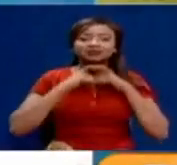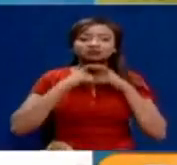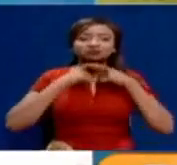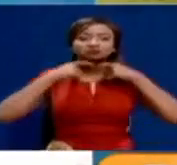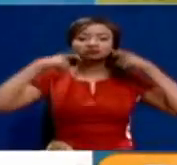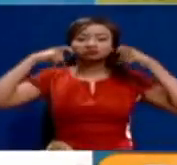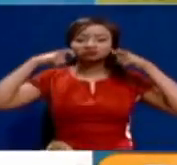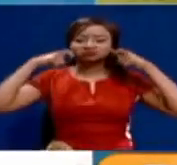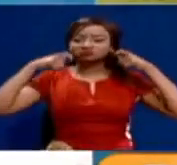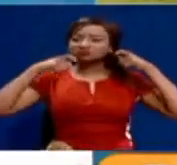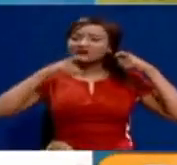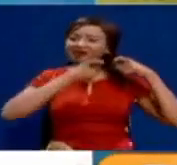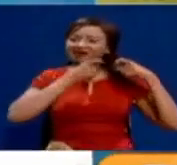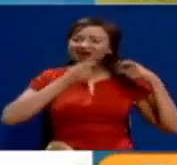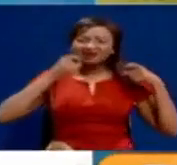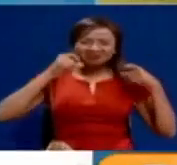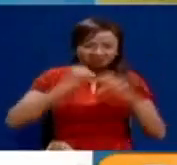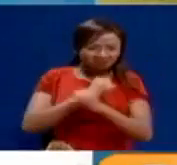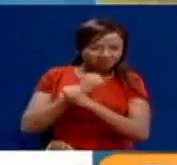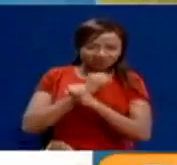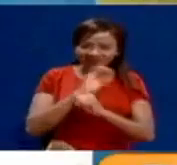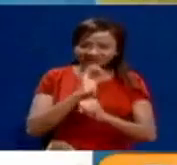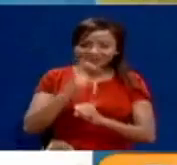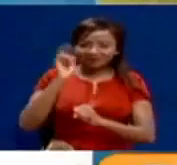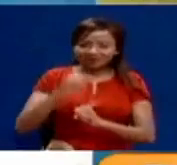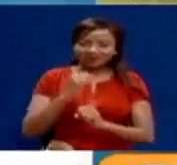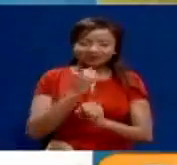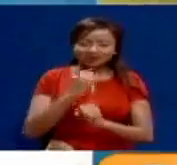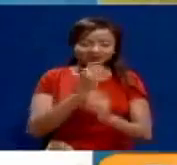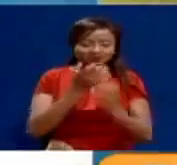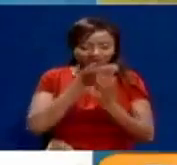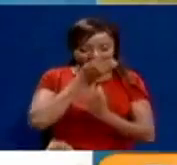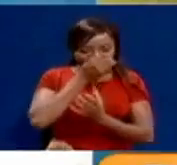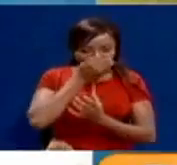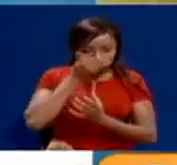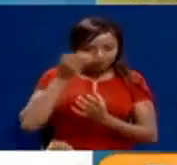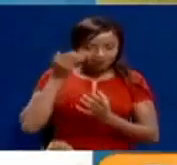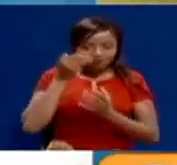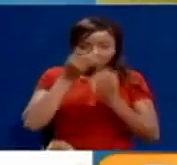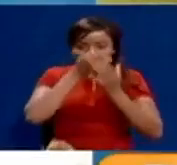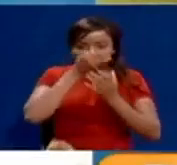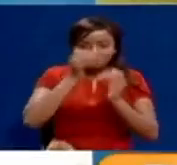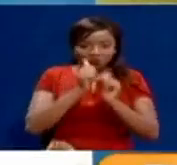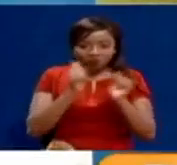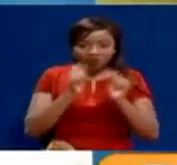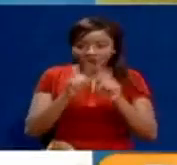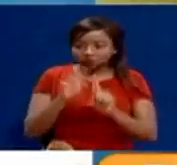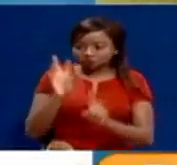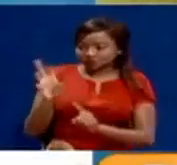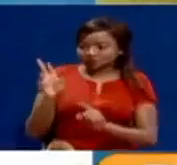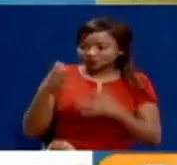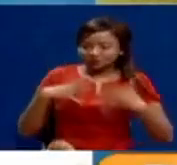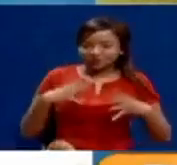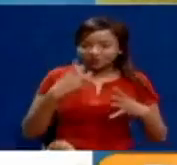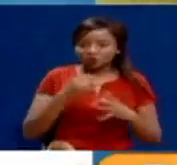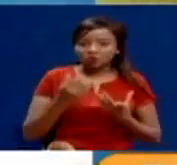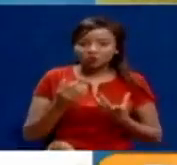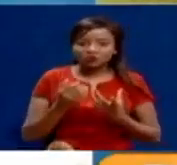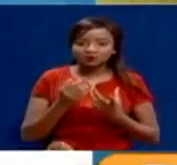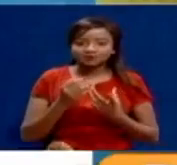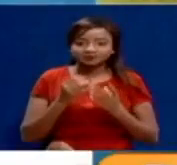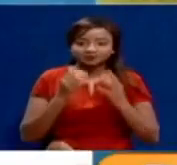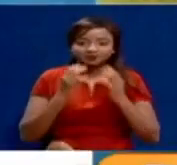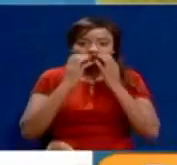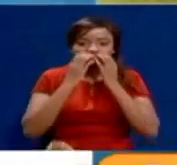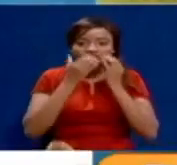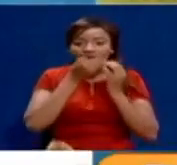mask is not a chin guard. The mask must be worn properly. We notice people who wear the mask and just cover the